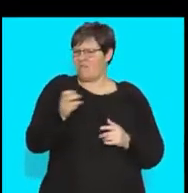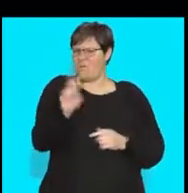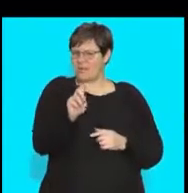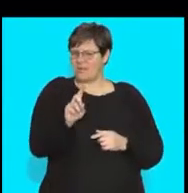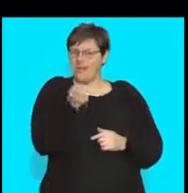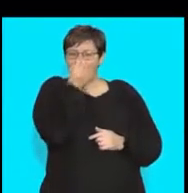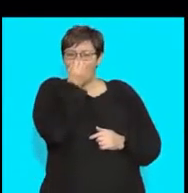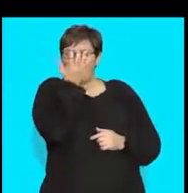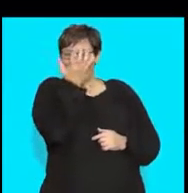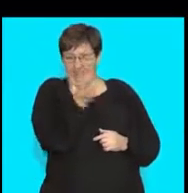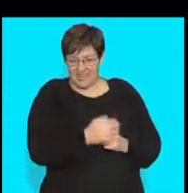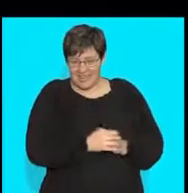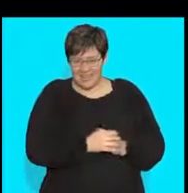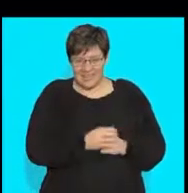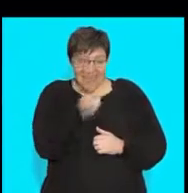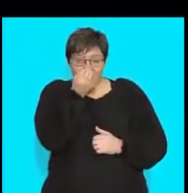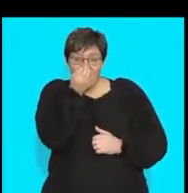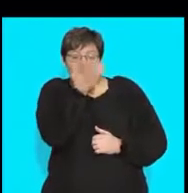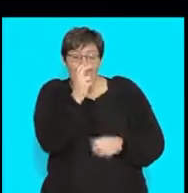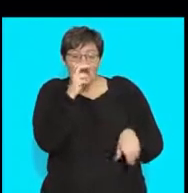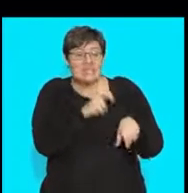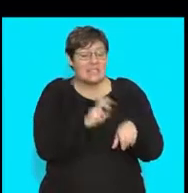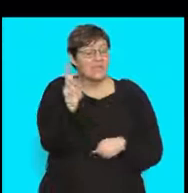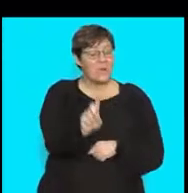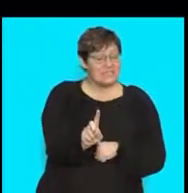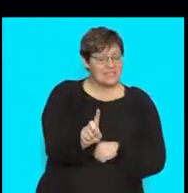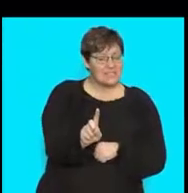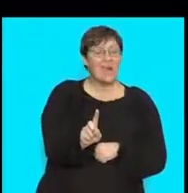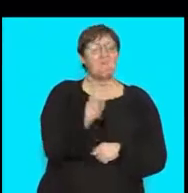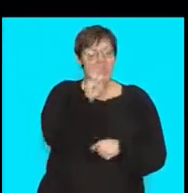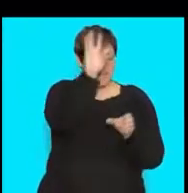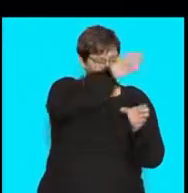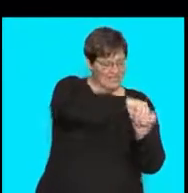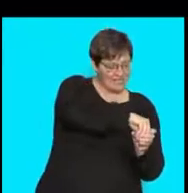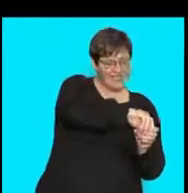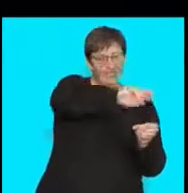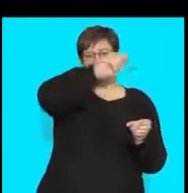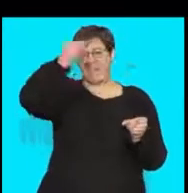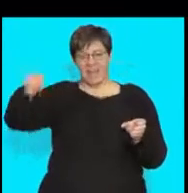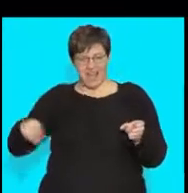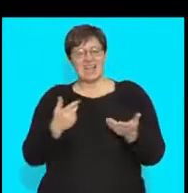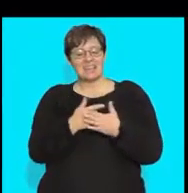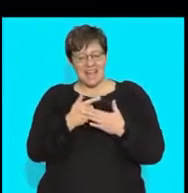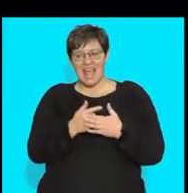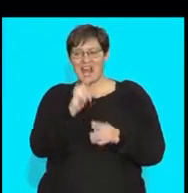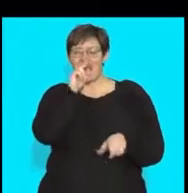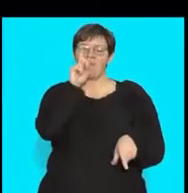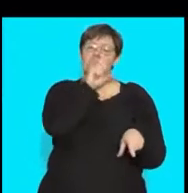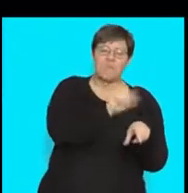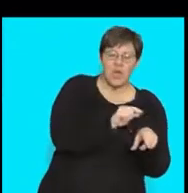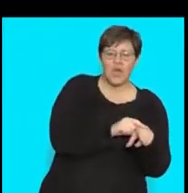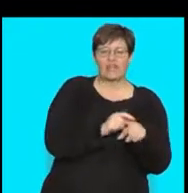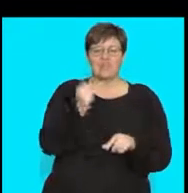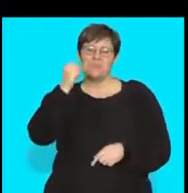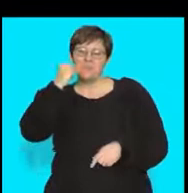their flowers. Because what do the flowers need to do? The flowers need to attract pollinators.